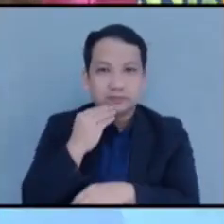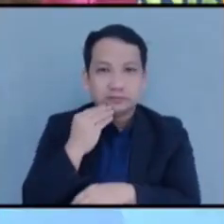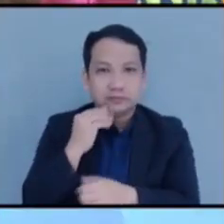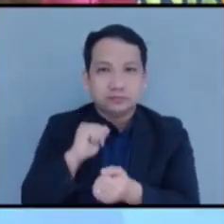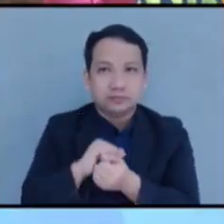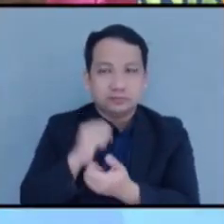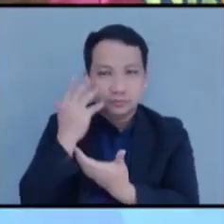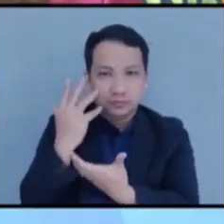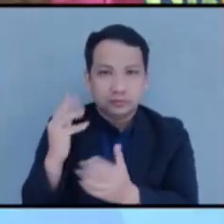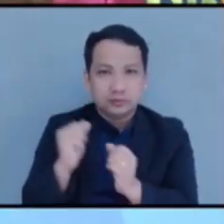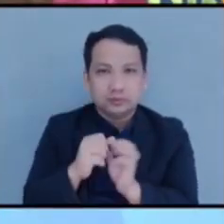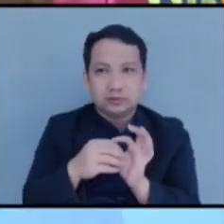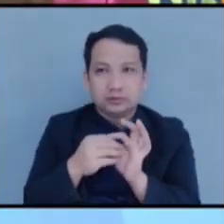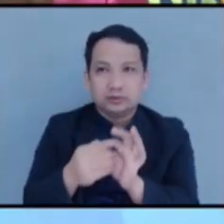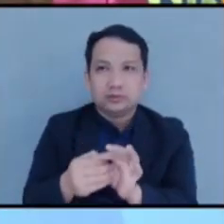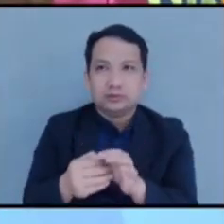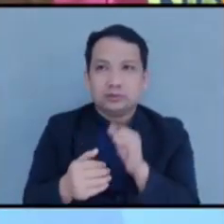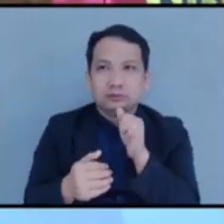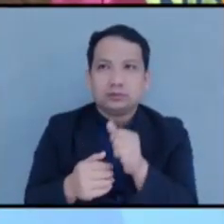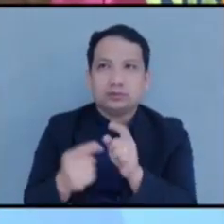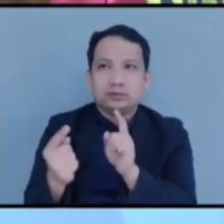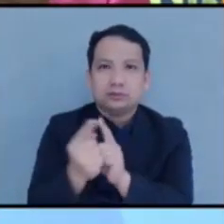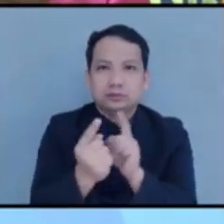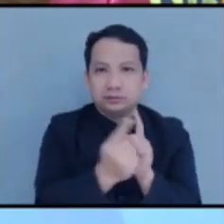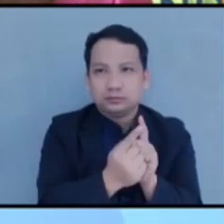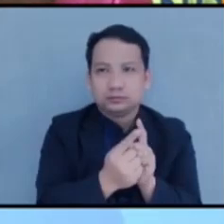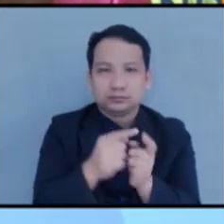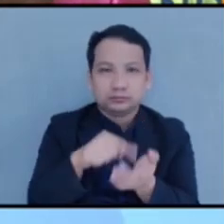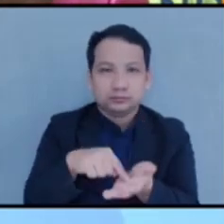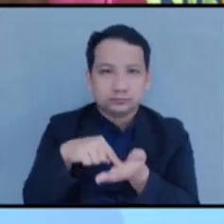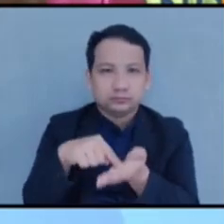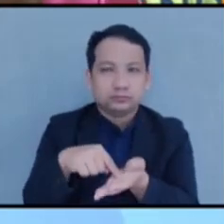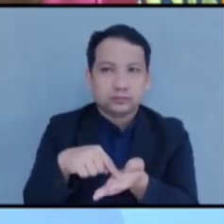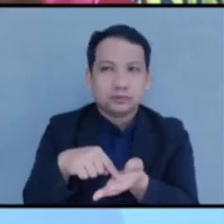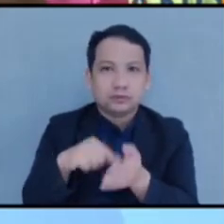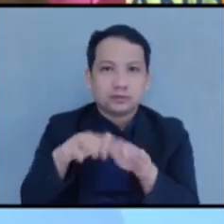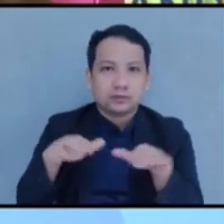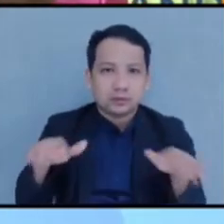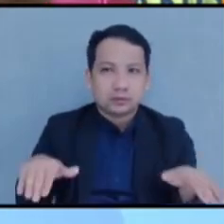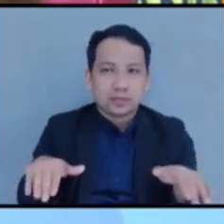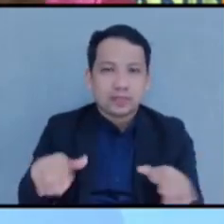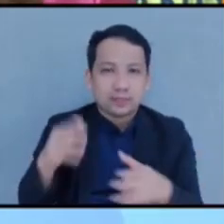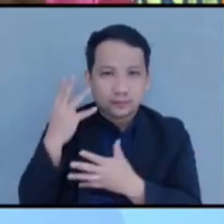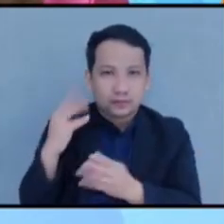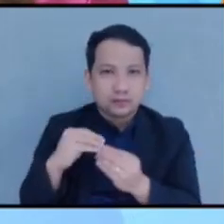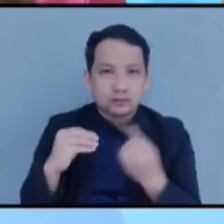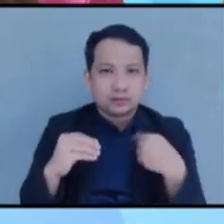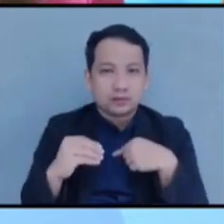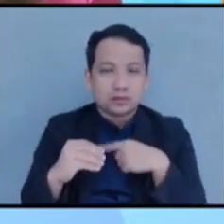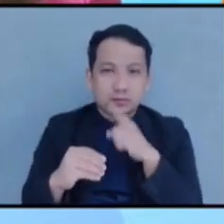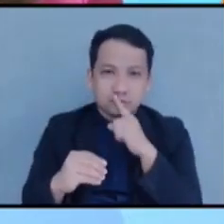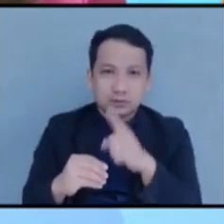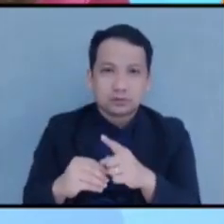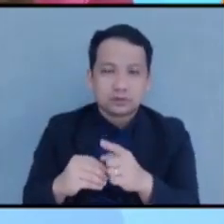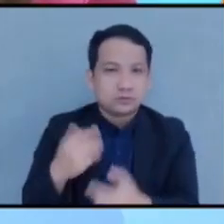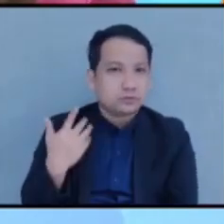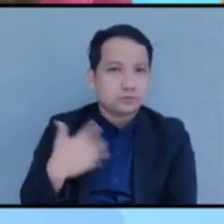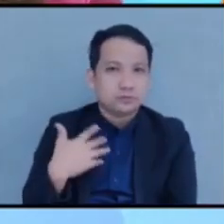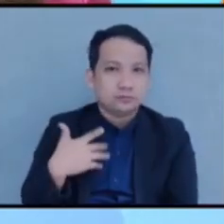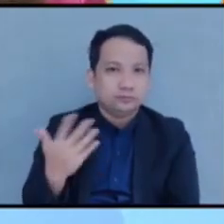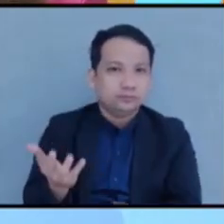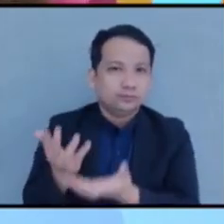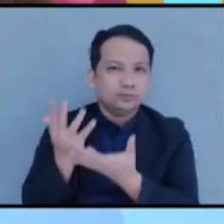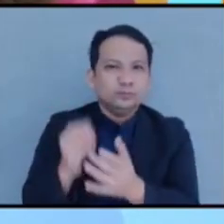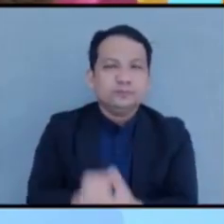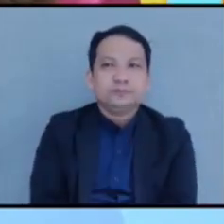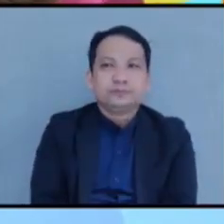know, I met so many models, and there were even children that were models, and they were really, really adorable. So. Yeah, you know, I'm